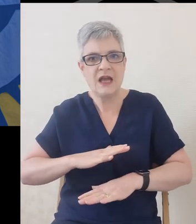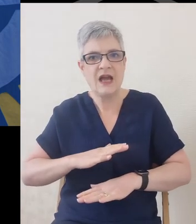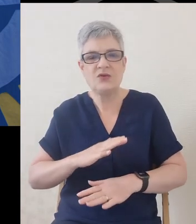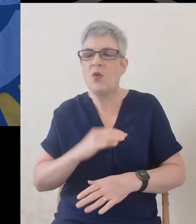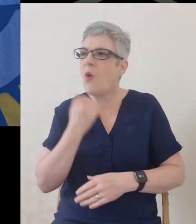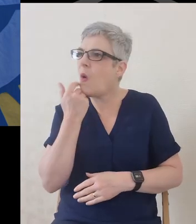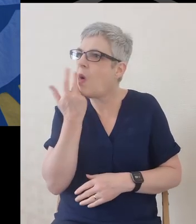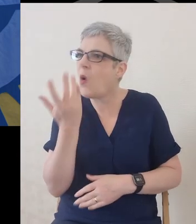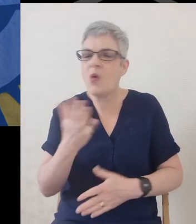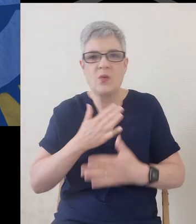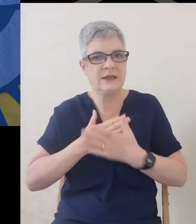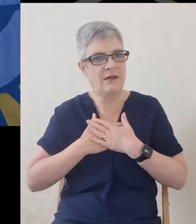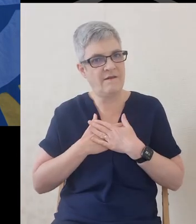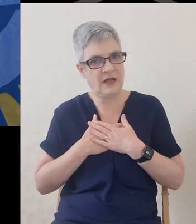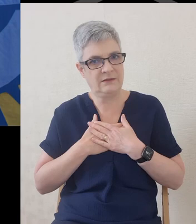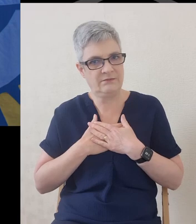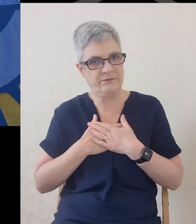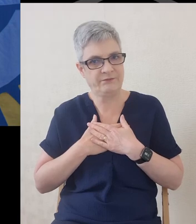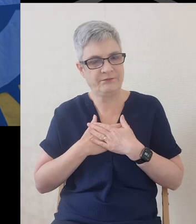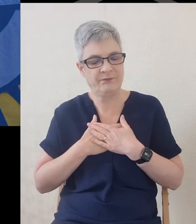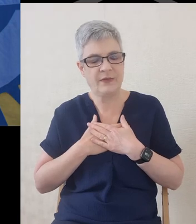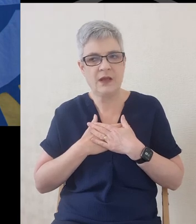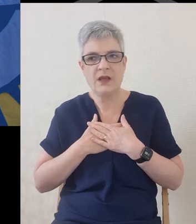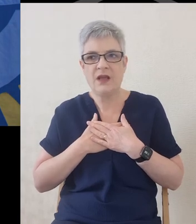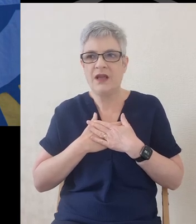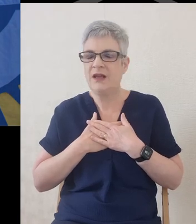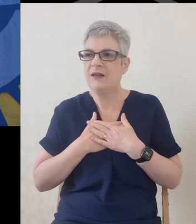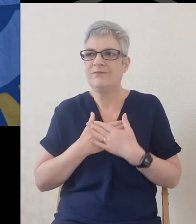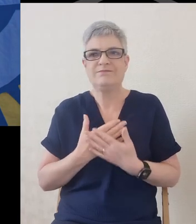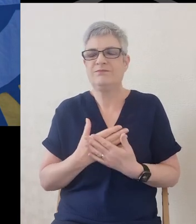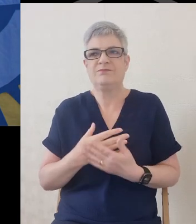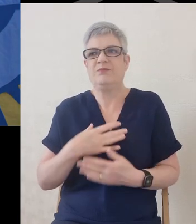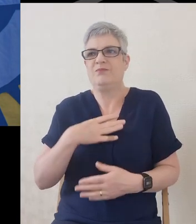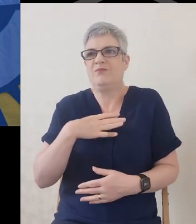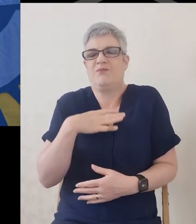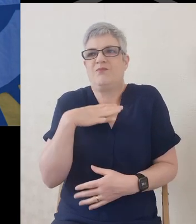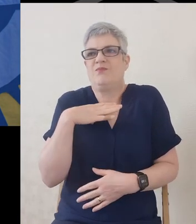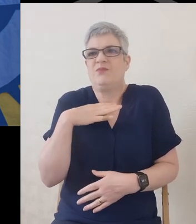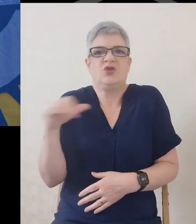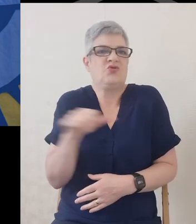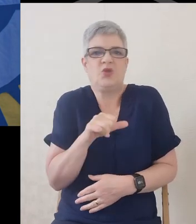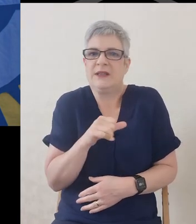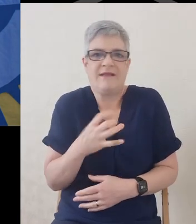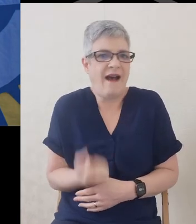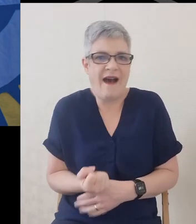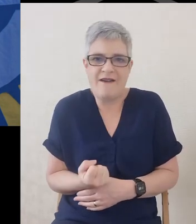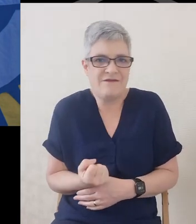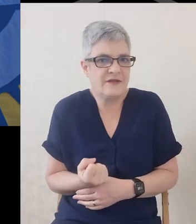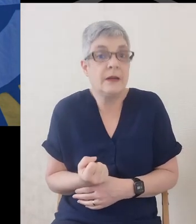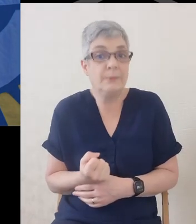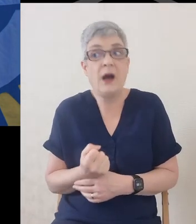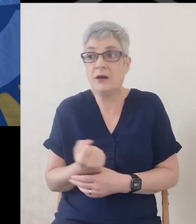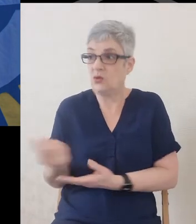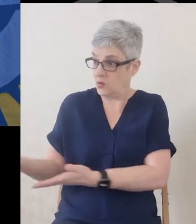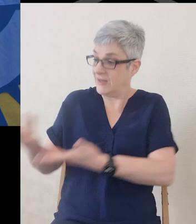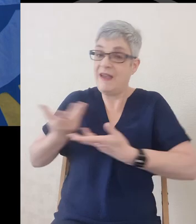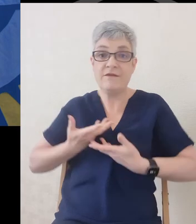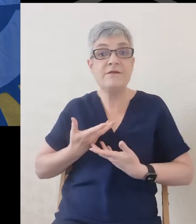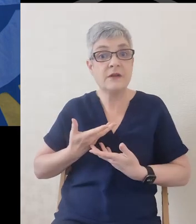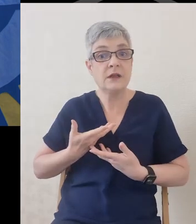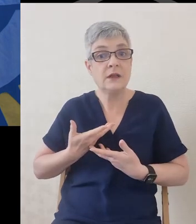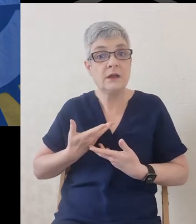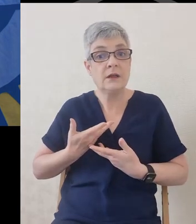denied. We deserve so little, but you give so much. Our love is so weak, and yet